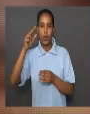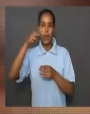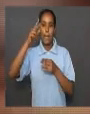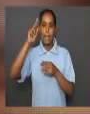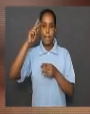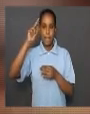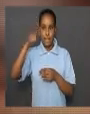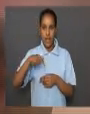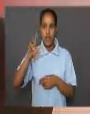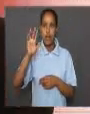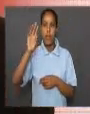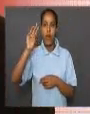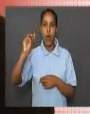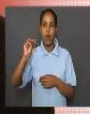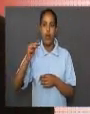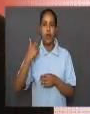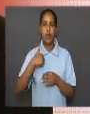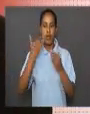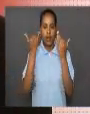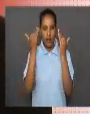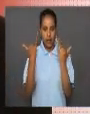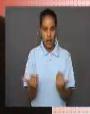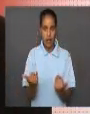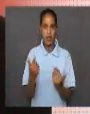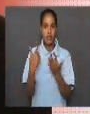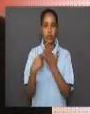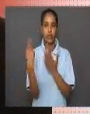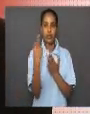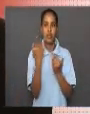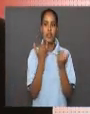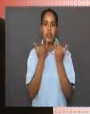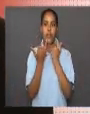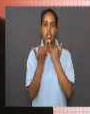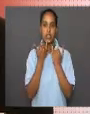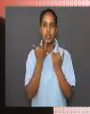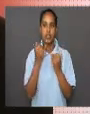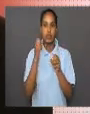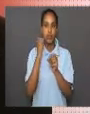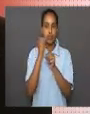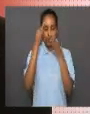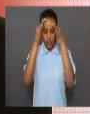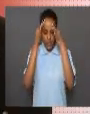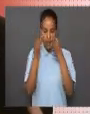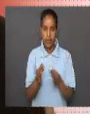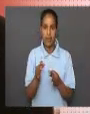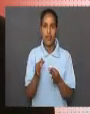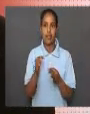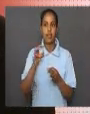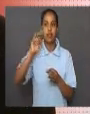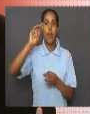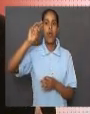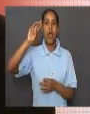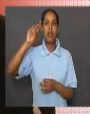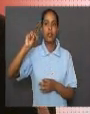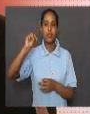mole. We will now use this information to determine the